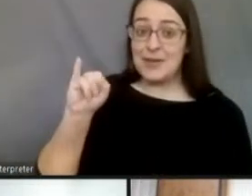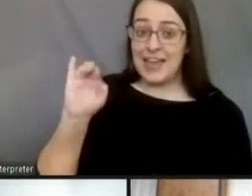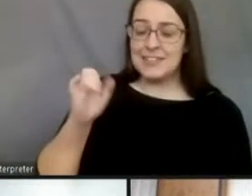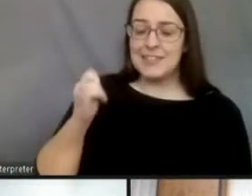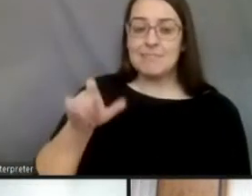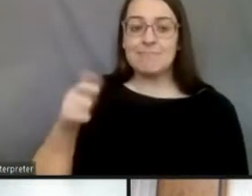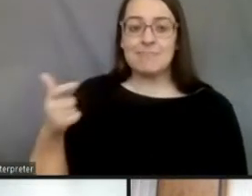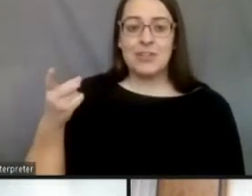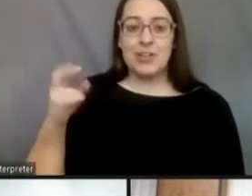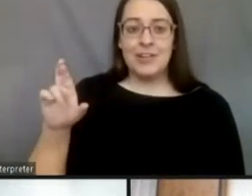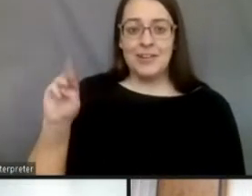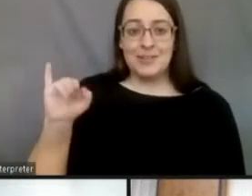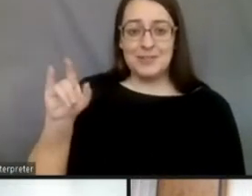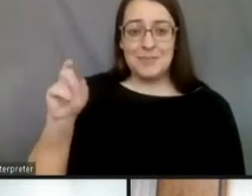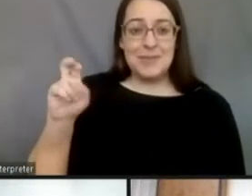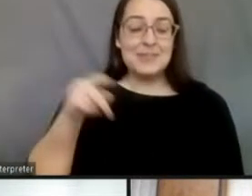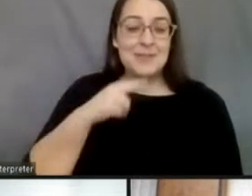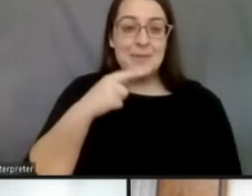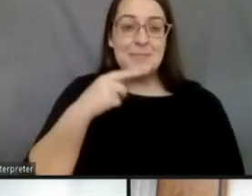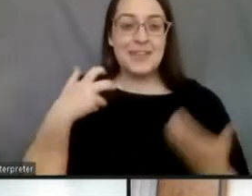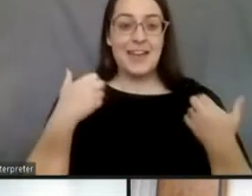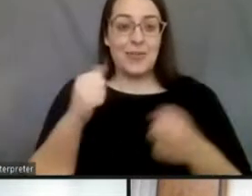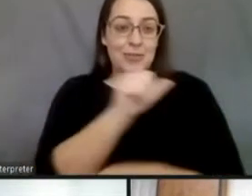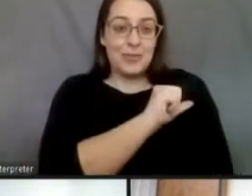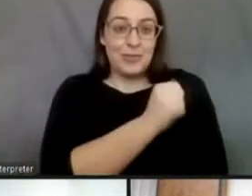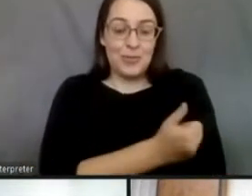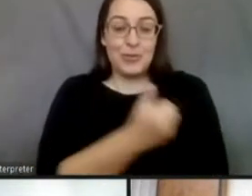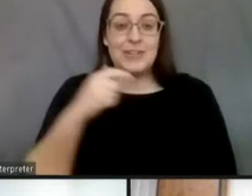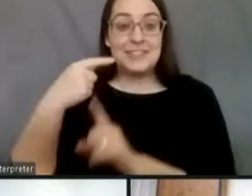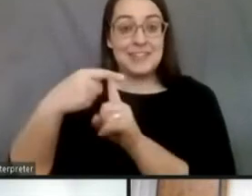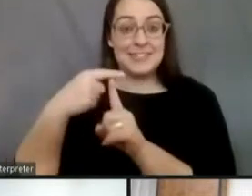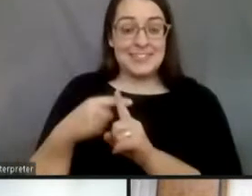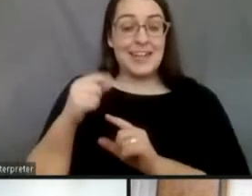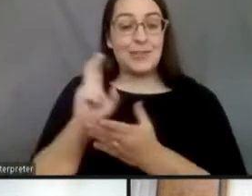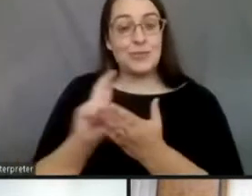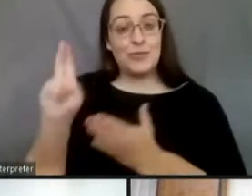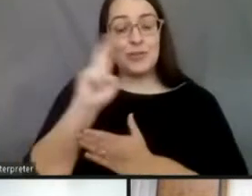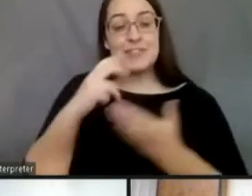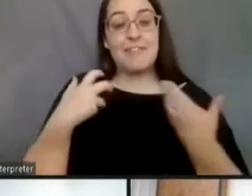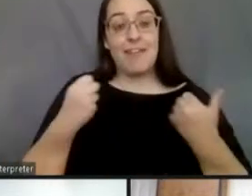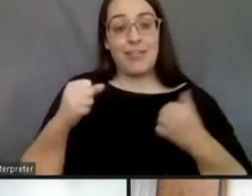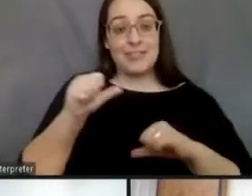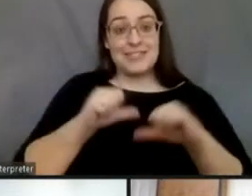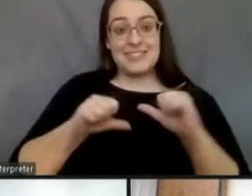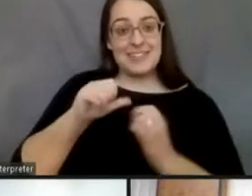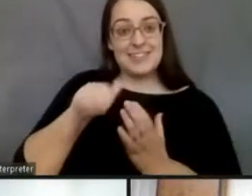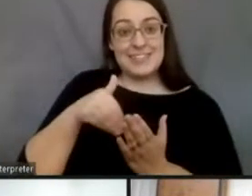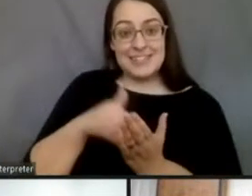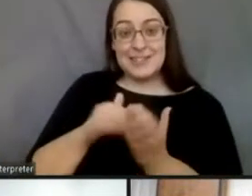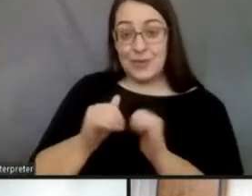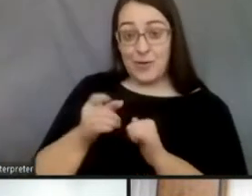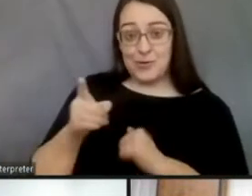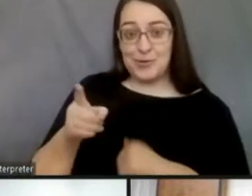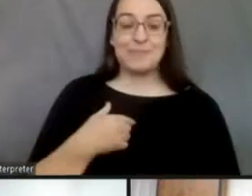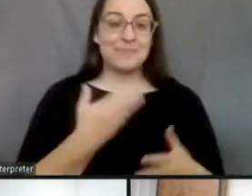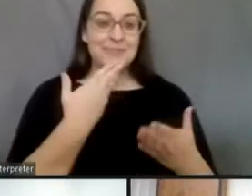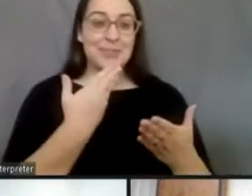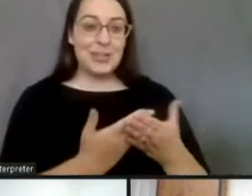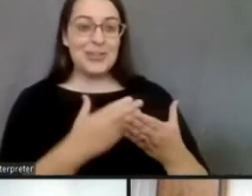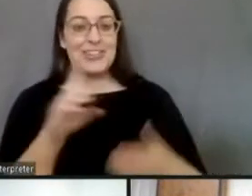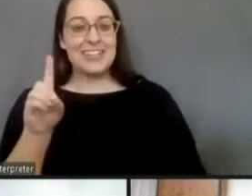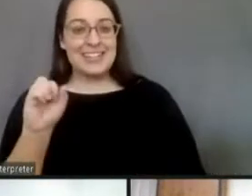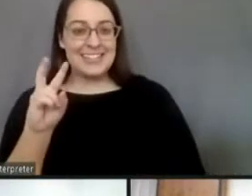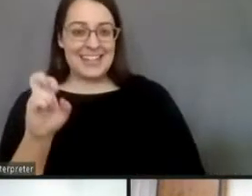go to Dr. Scott Milton, Public Health Authority, Texas Tech University Health Sciences Center. Dr. Milton, how are you? Good, Dave. Thank